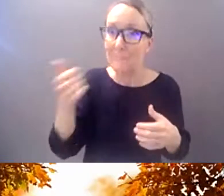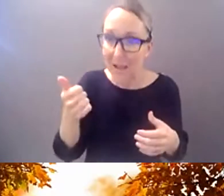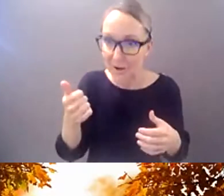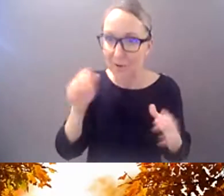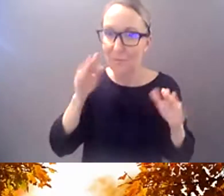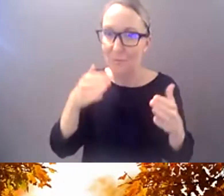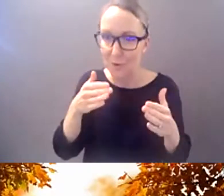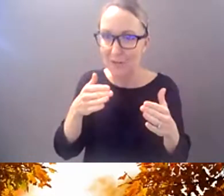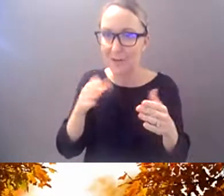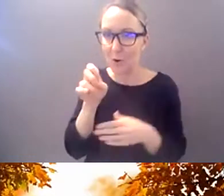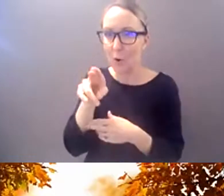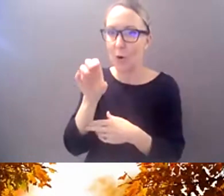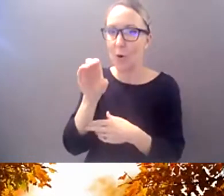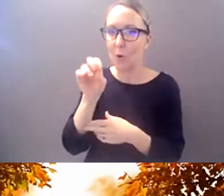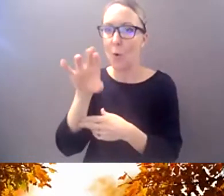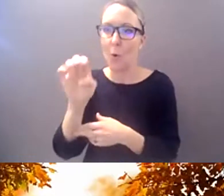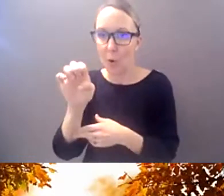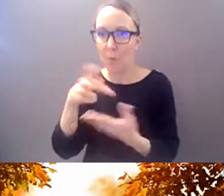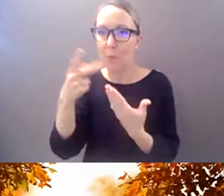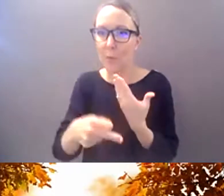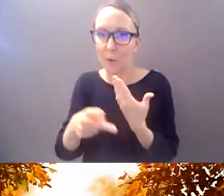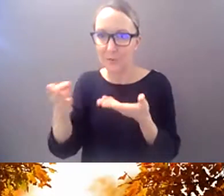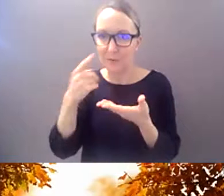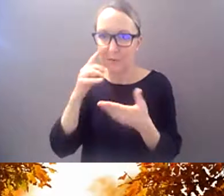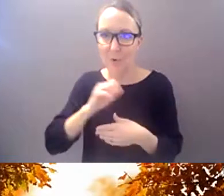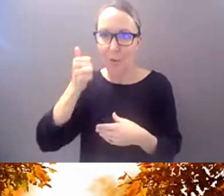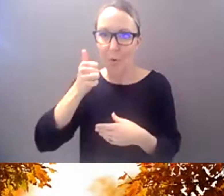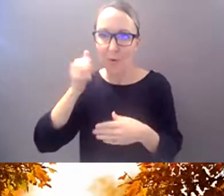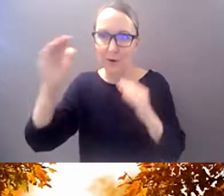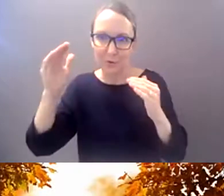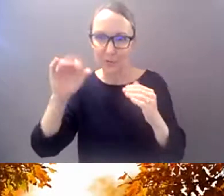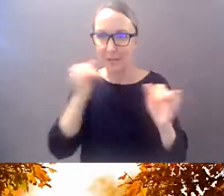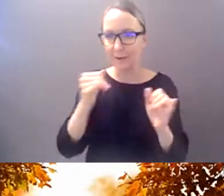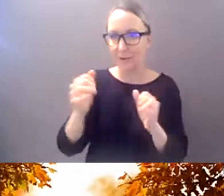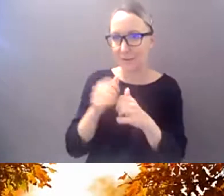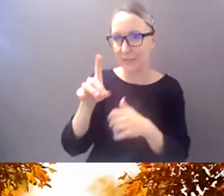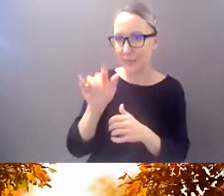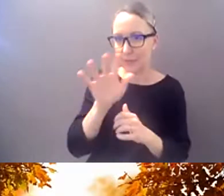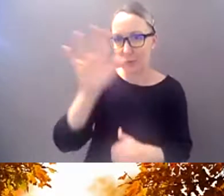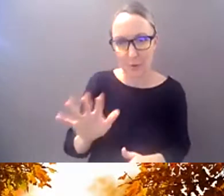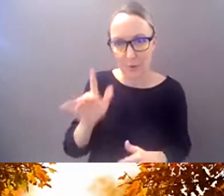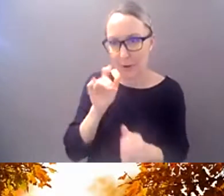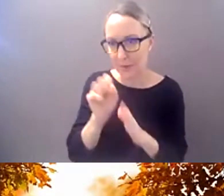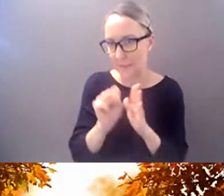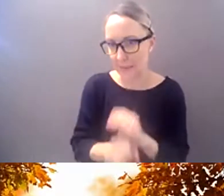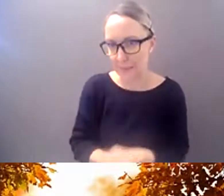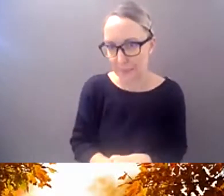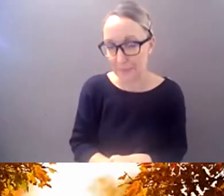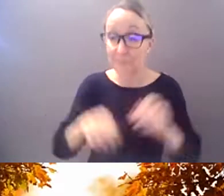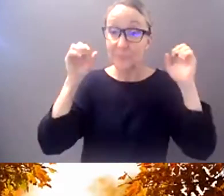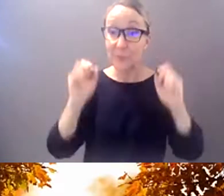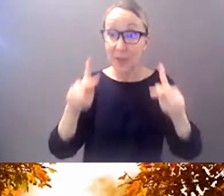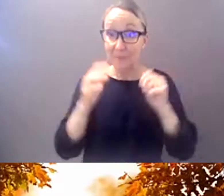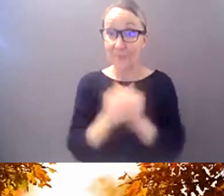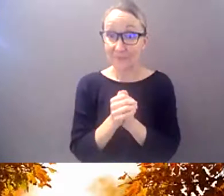on core program services to older adults and individuals with disabilities throughout the state. Okay, so